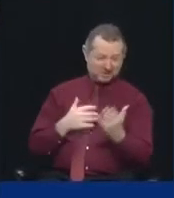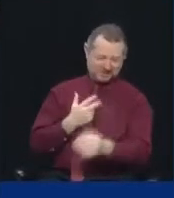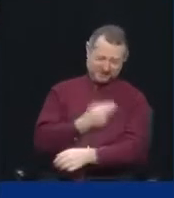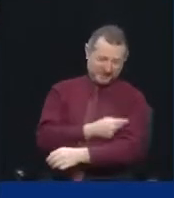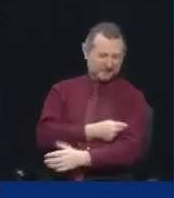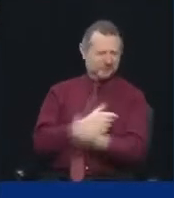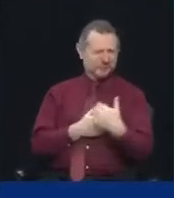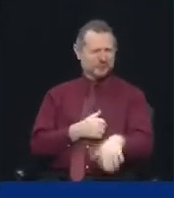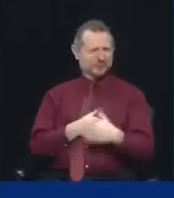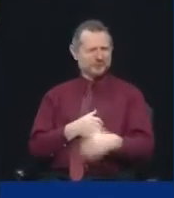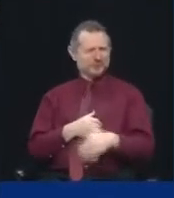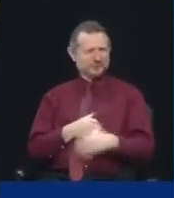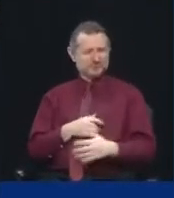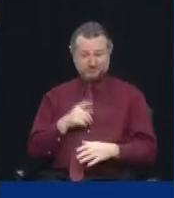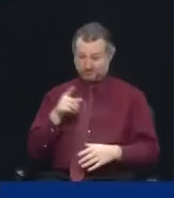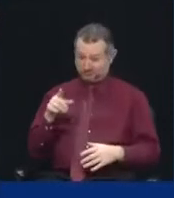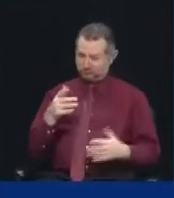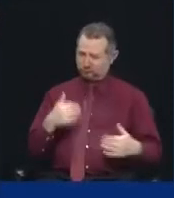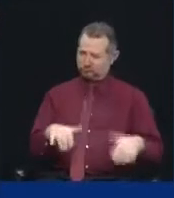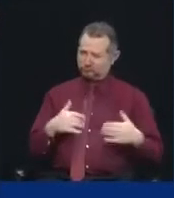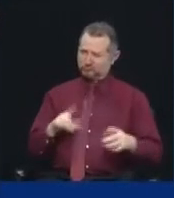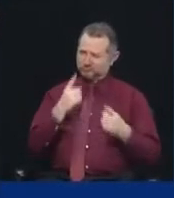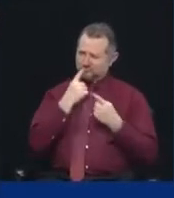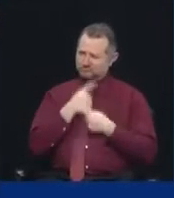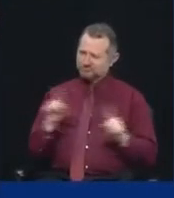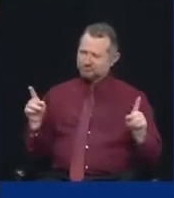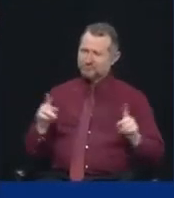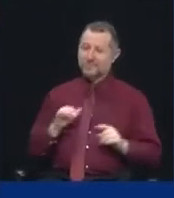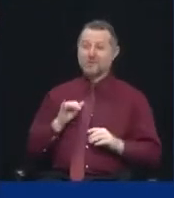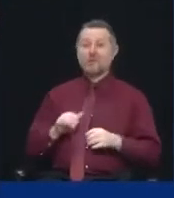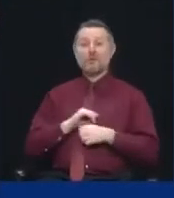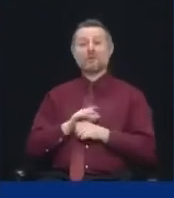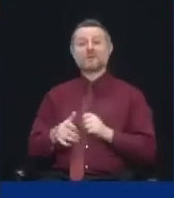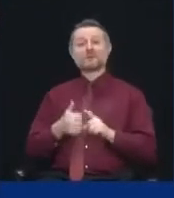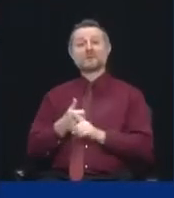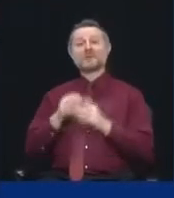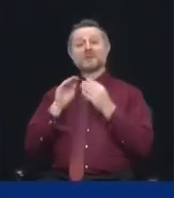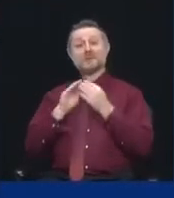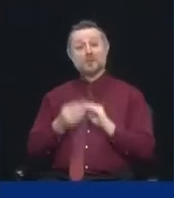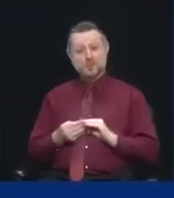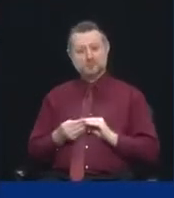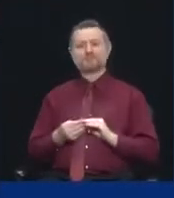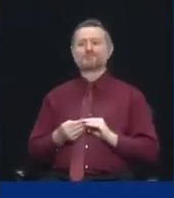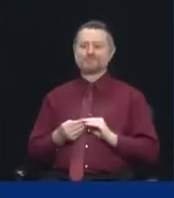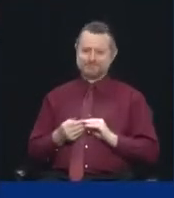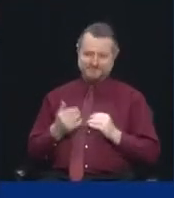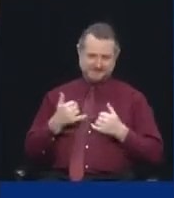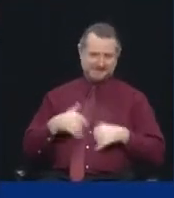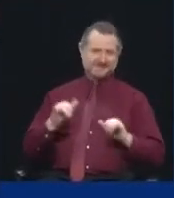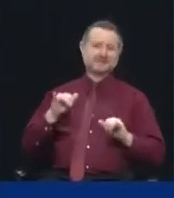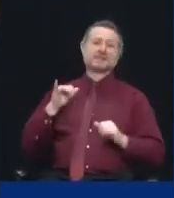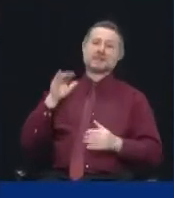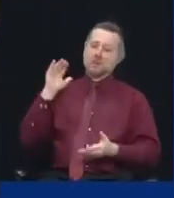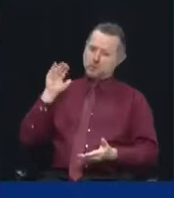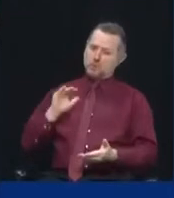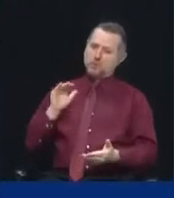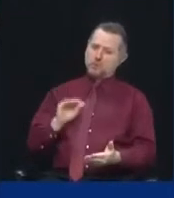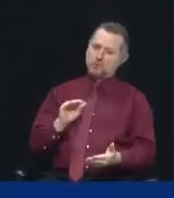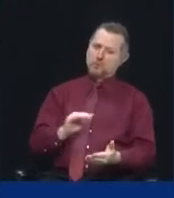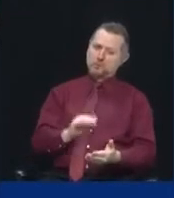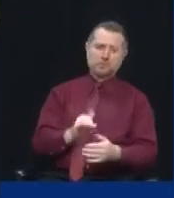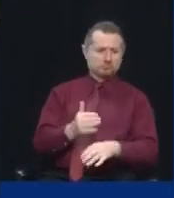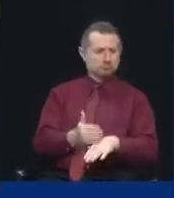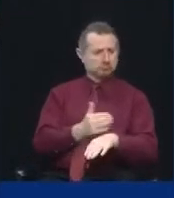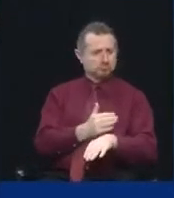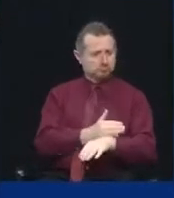an extraordinary accomplishment. The COVID numbers show that we are still making progress. All the